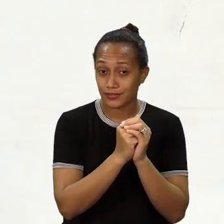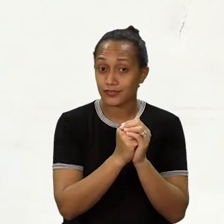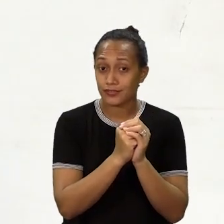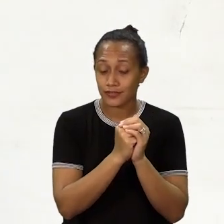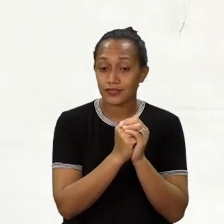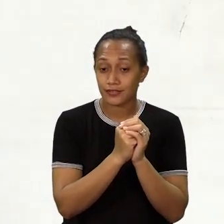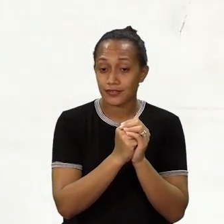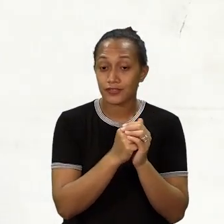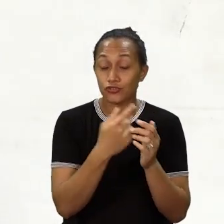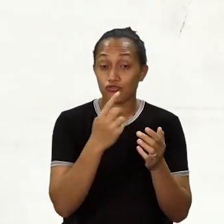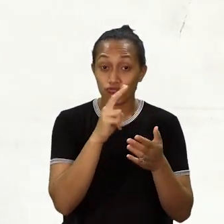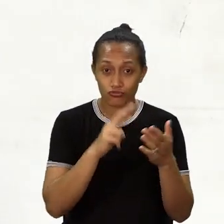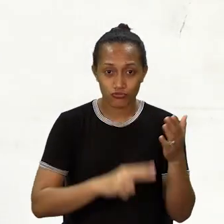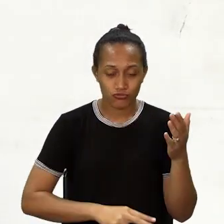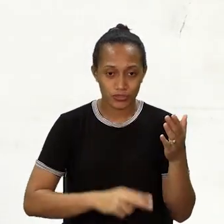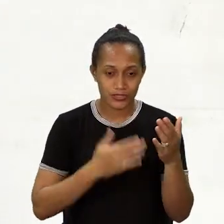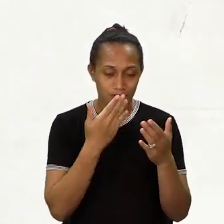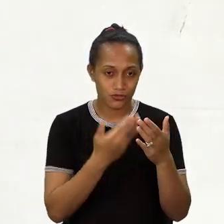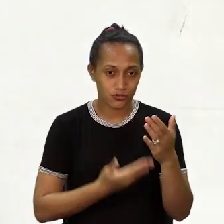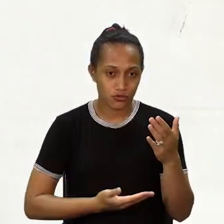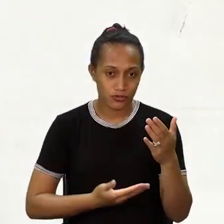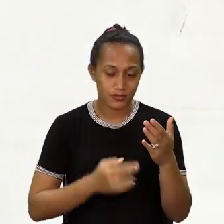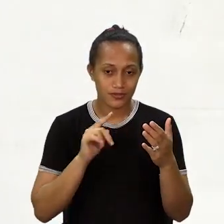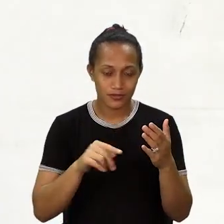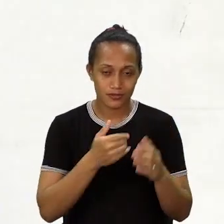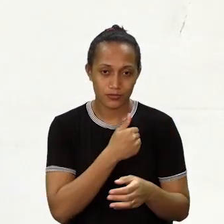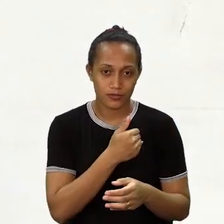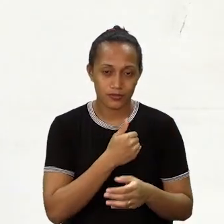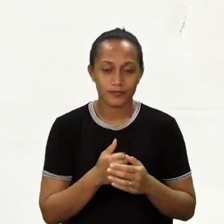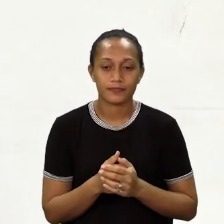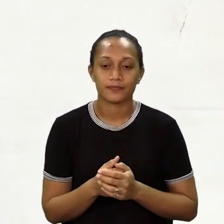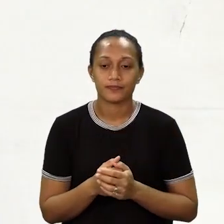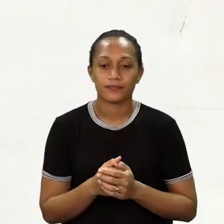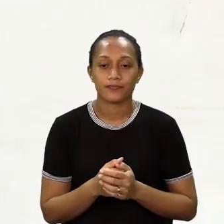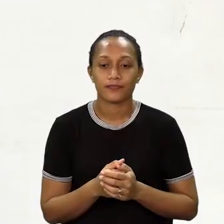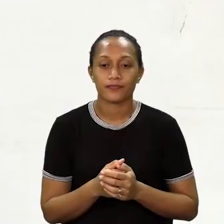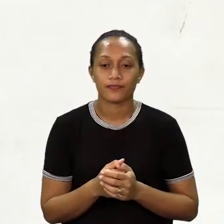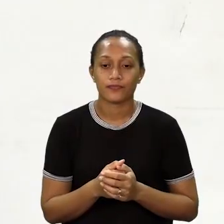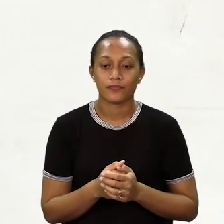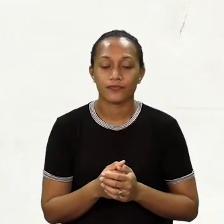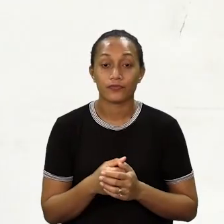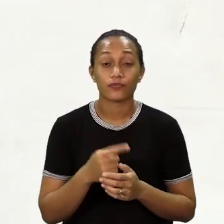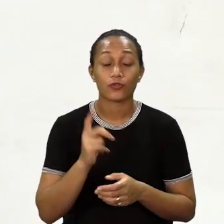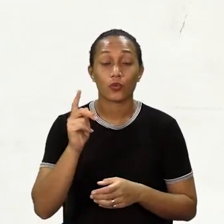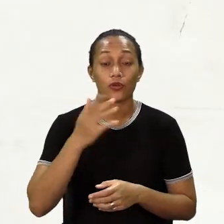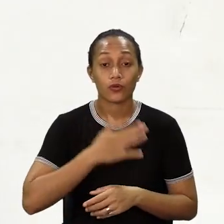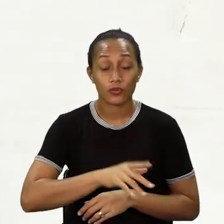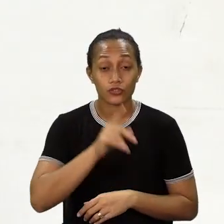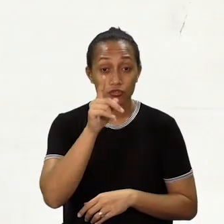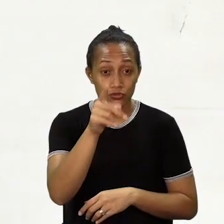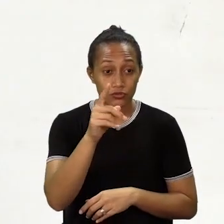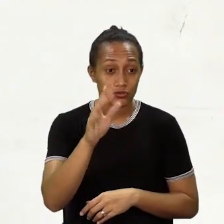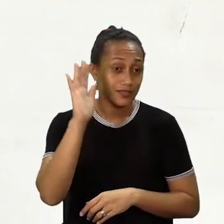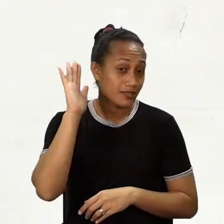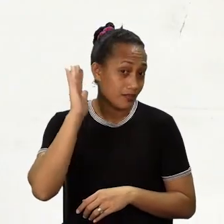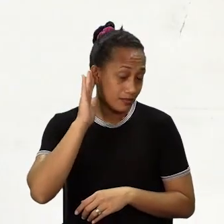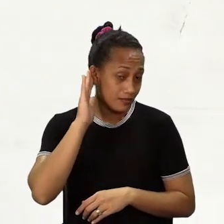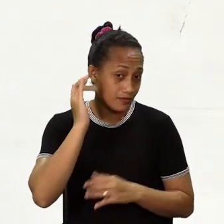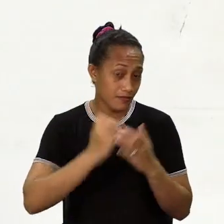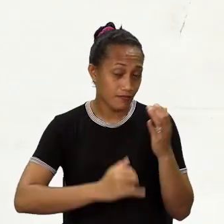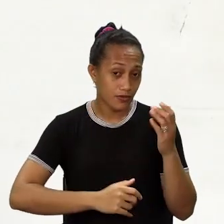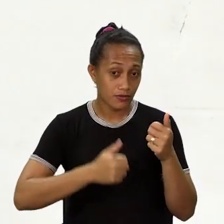one of my friends or one of our friends to read a story to us this morning. What I want you to